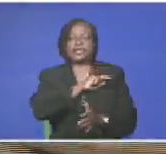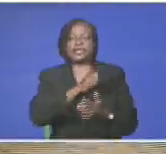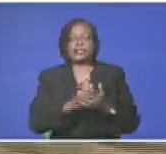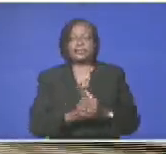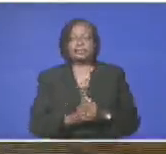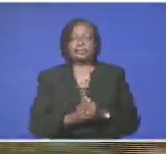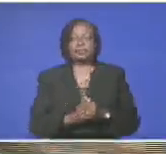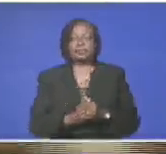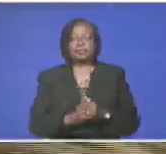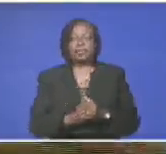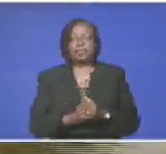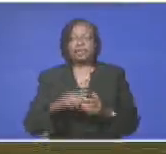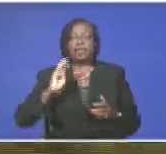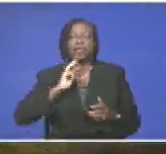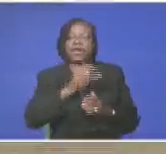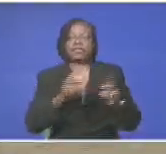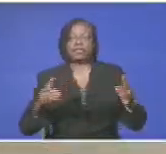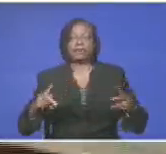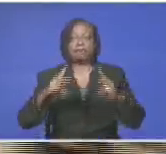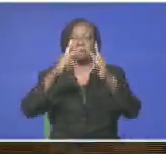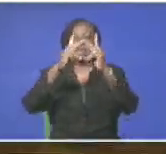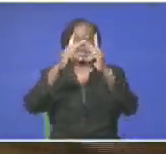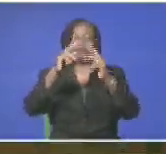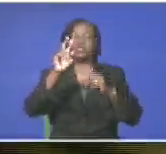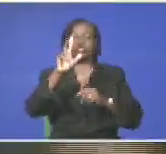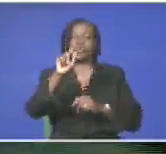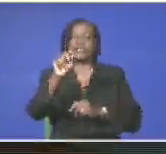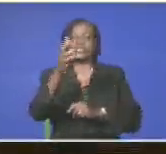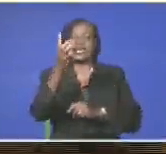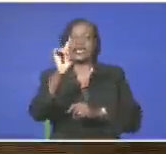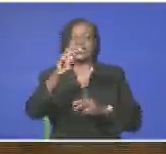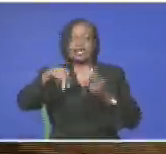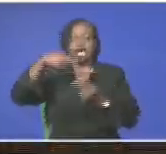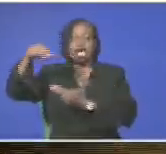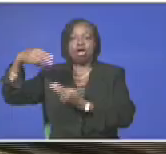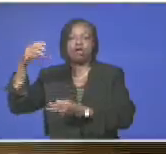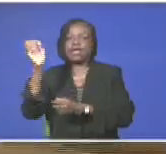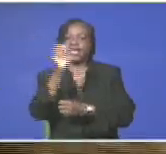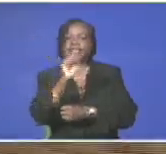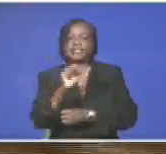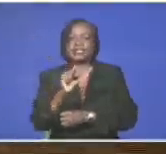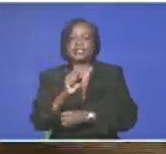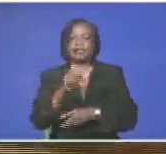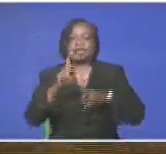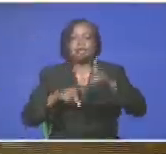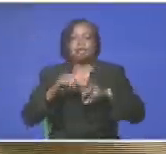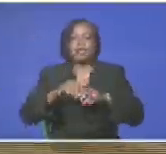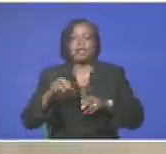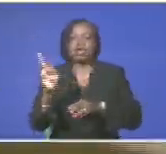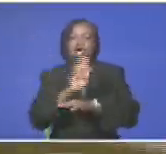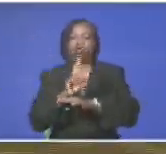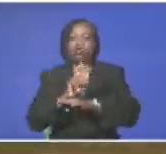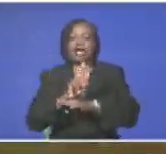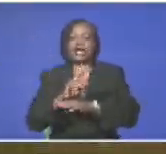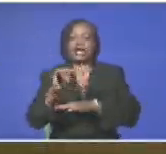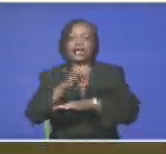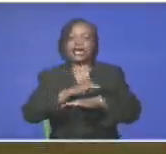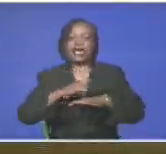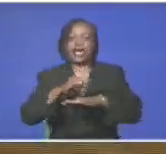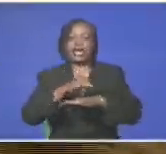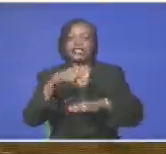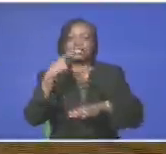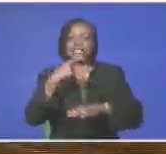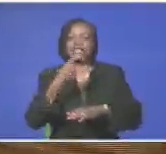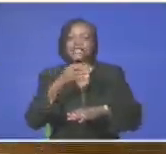In other news tonight, we are in the peak of the 2018 Atlantic hurricane season, and residents in Rangid Island say they're in hurricane preparation